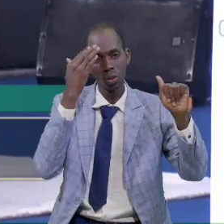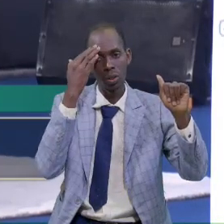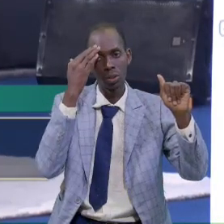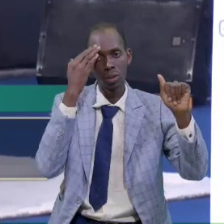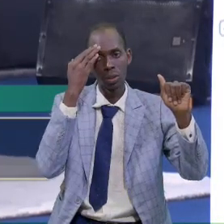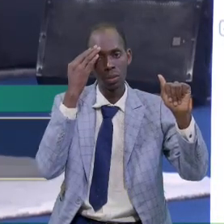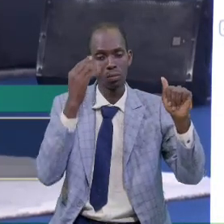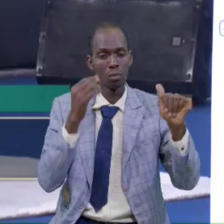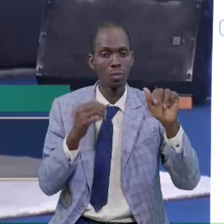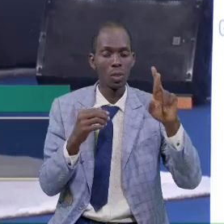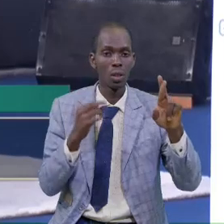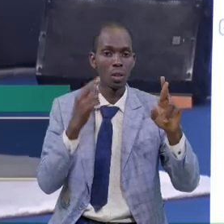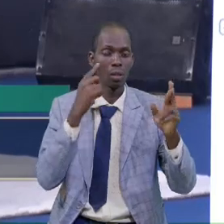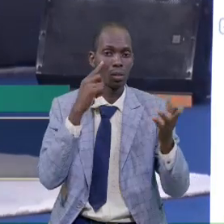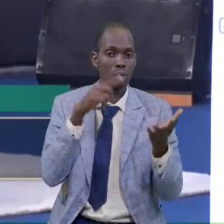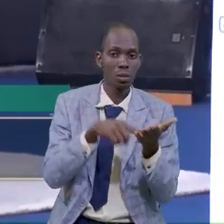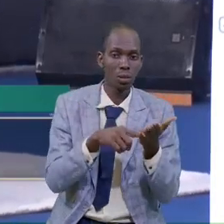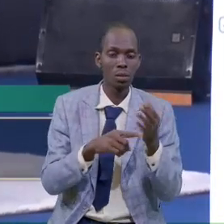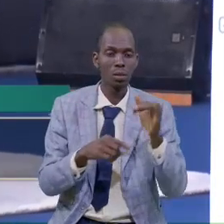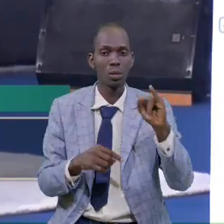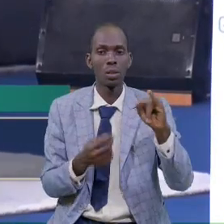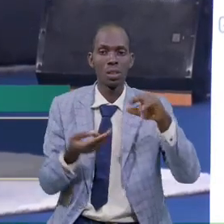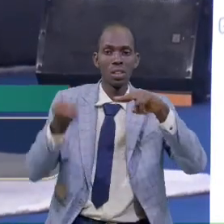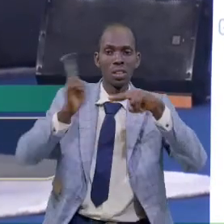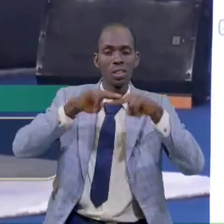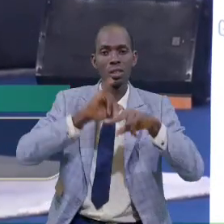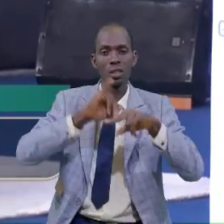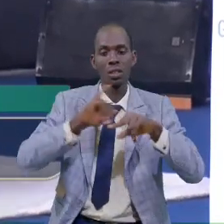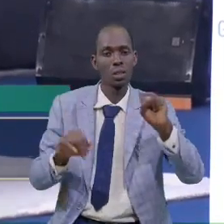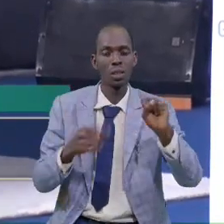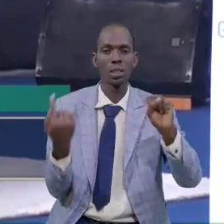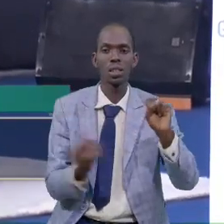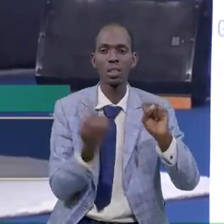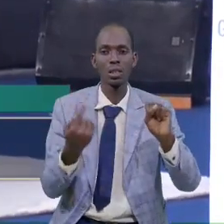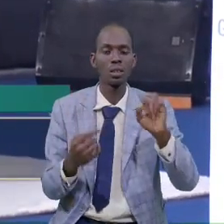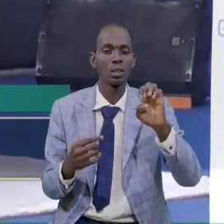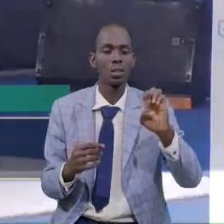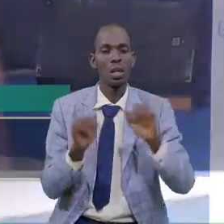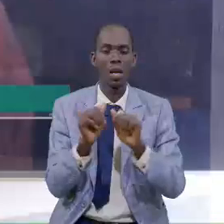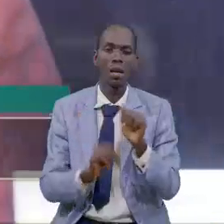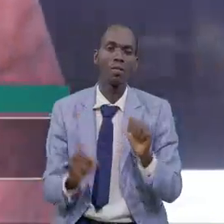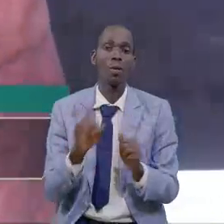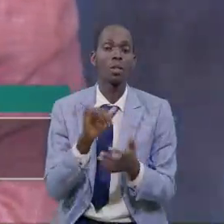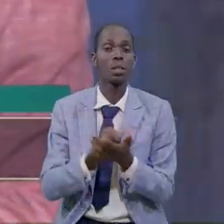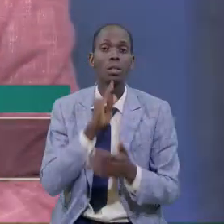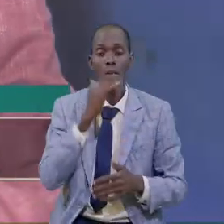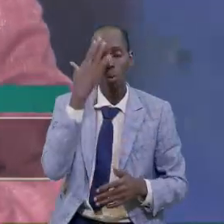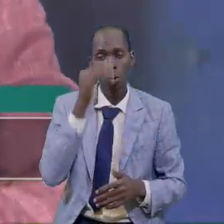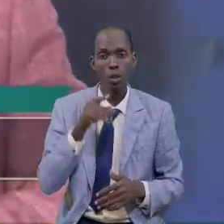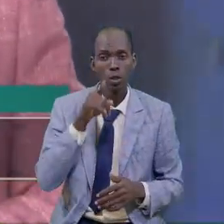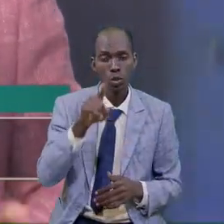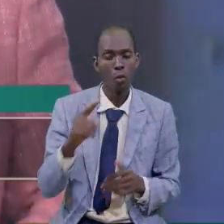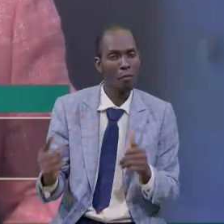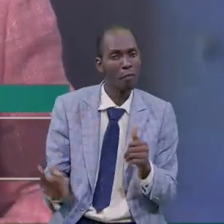recognize, increasing sins everywhere. And that's why you recognize it first.